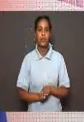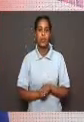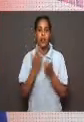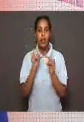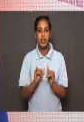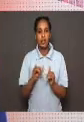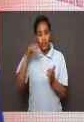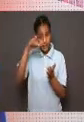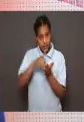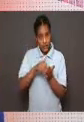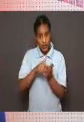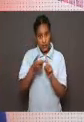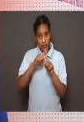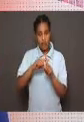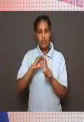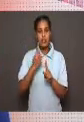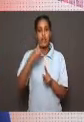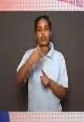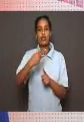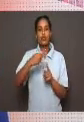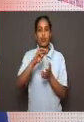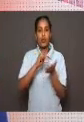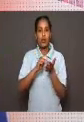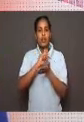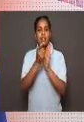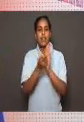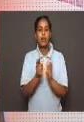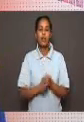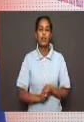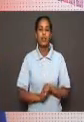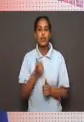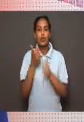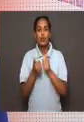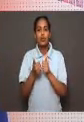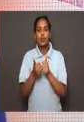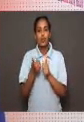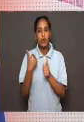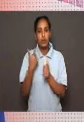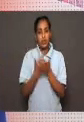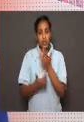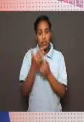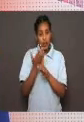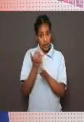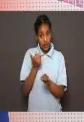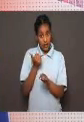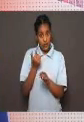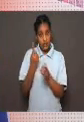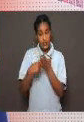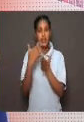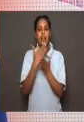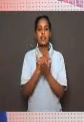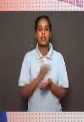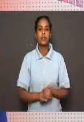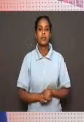Let us return to the hydrogen molecule example, which we were discussing earlier in this